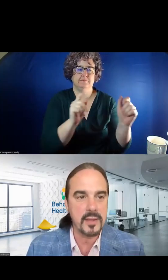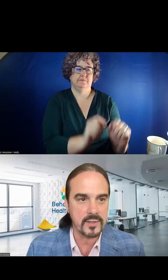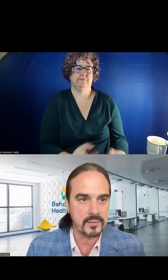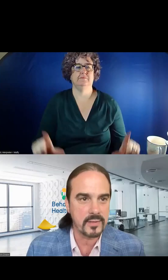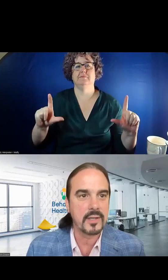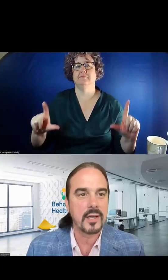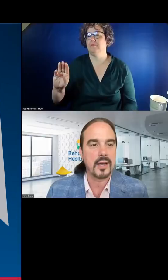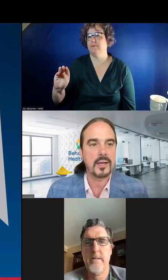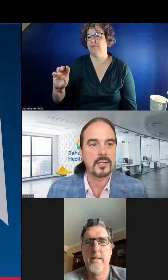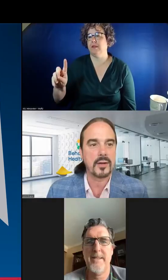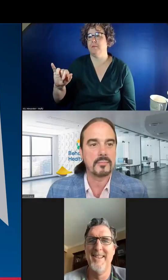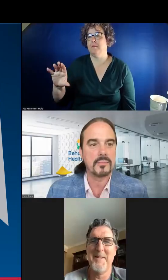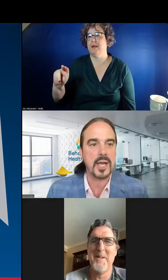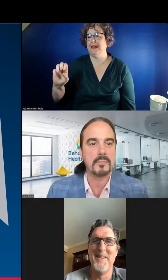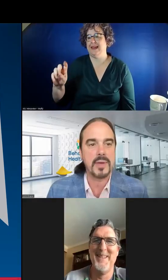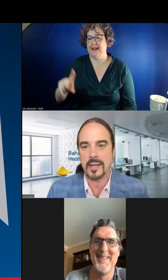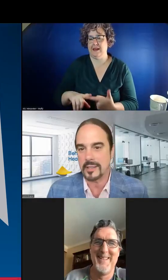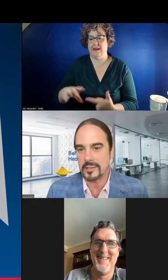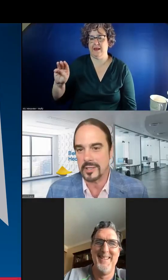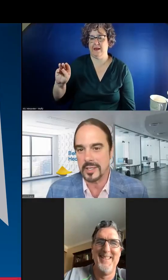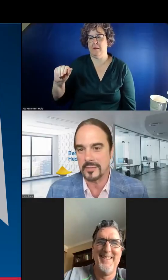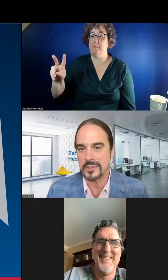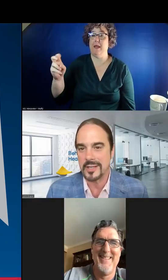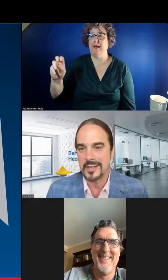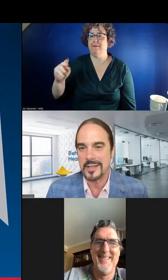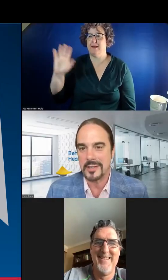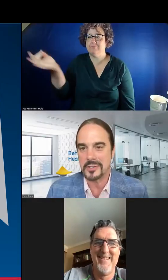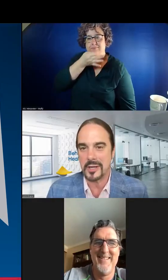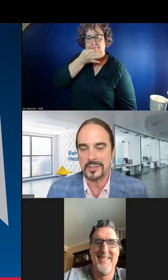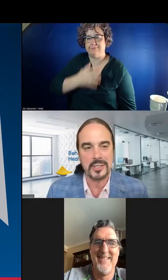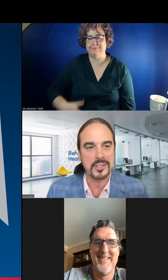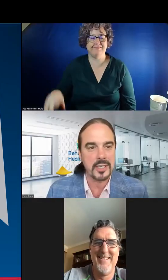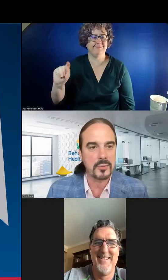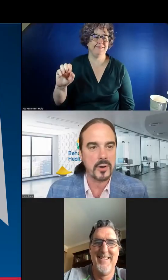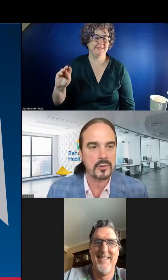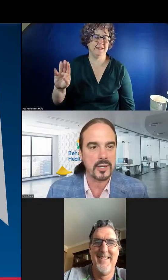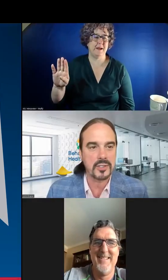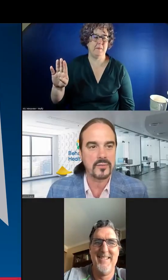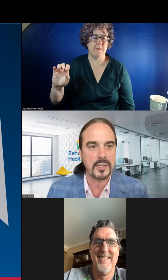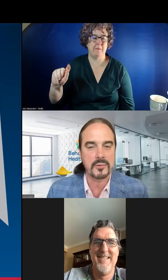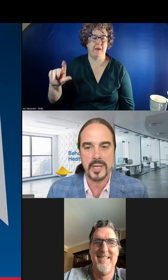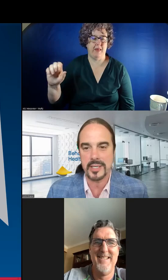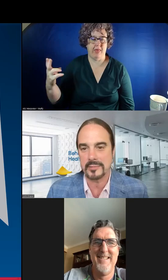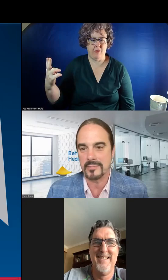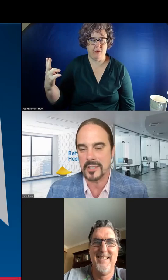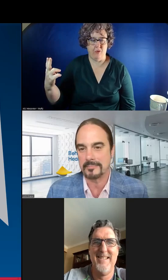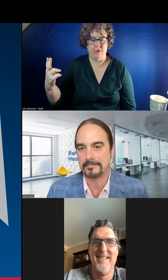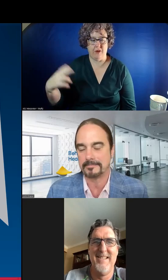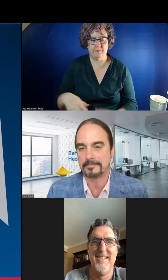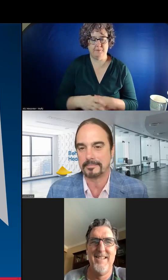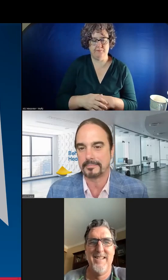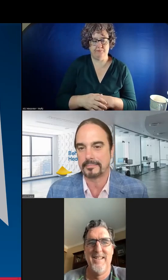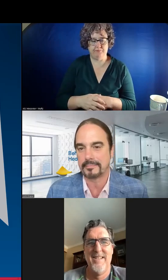Medicaid maven. Our Tom Betlock is going to give us his thoughts and insights regarding crisis funding through Medicaid.